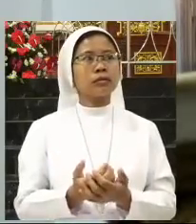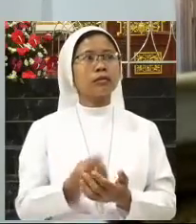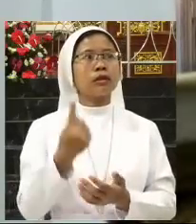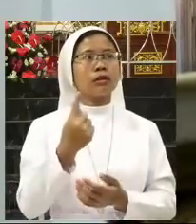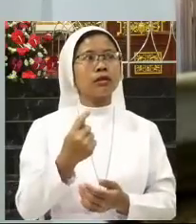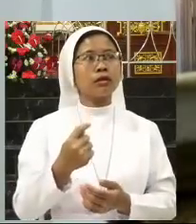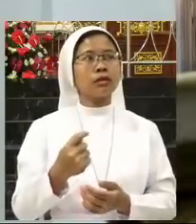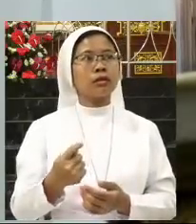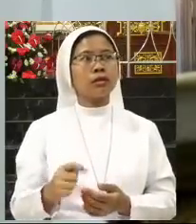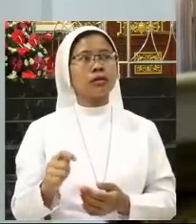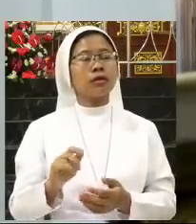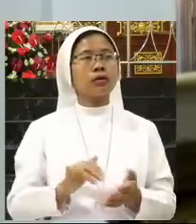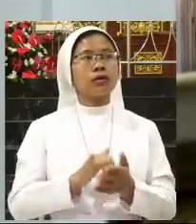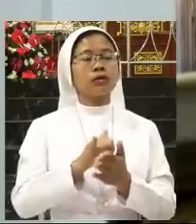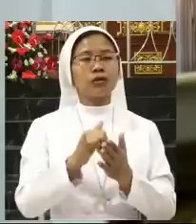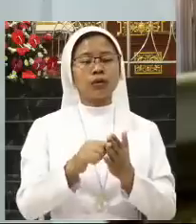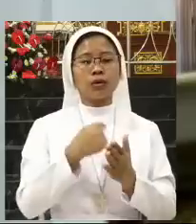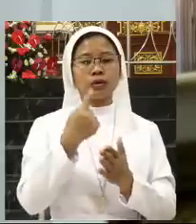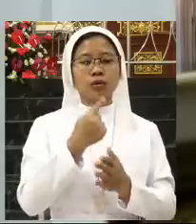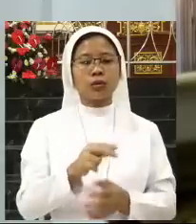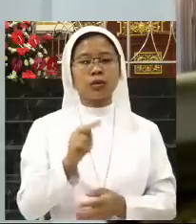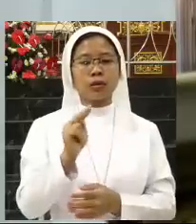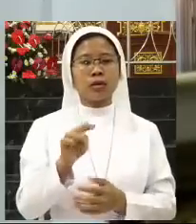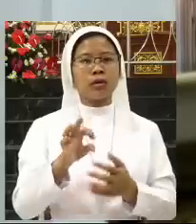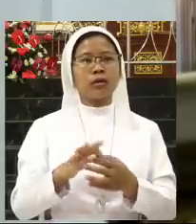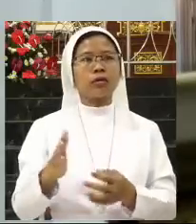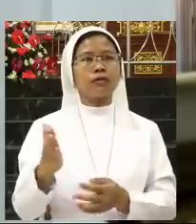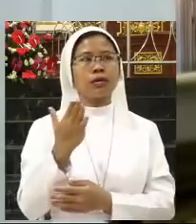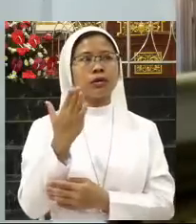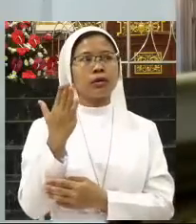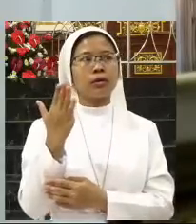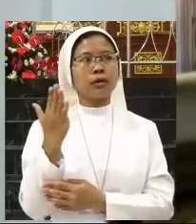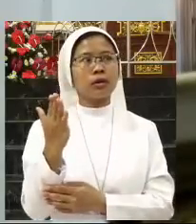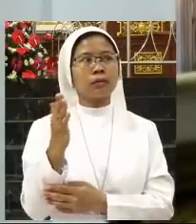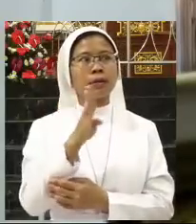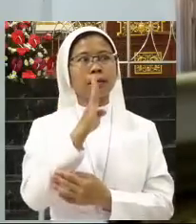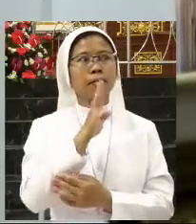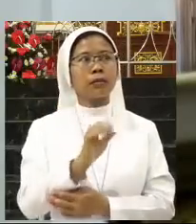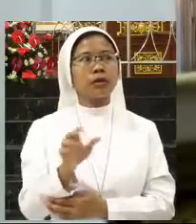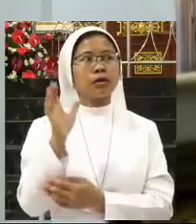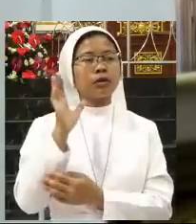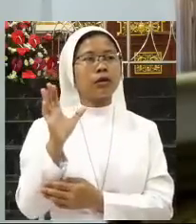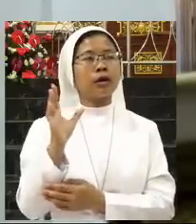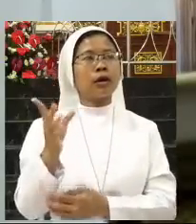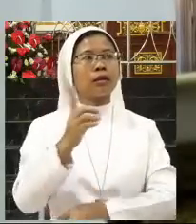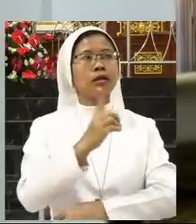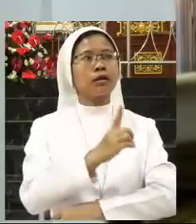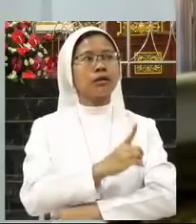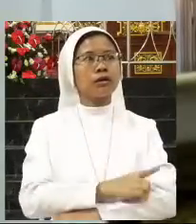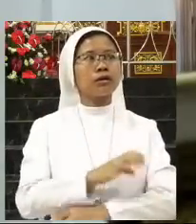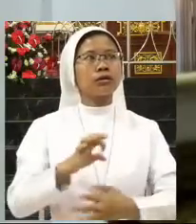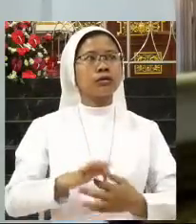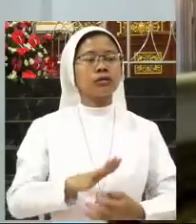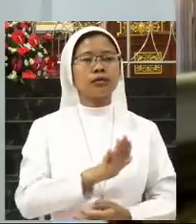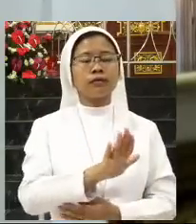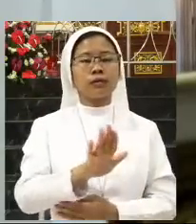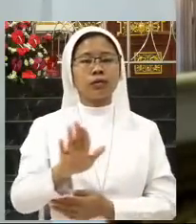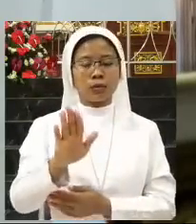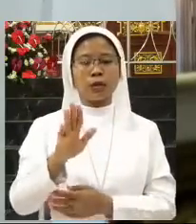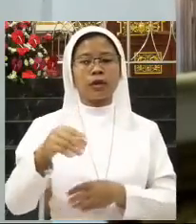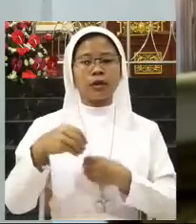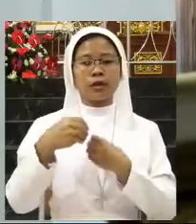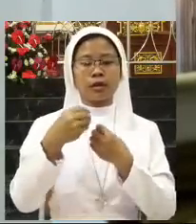The burning sands will become pools, and the thirsty ground is springs of